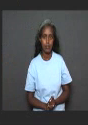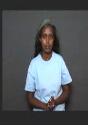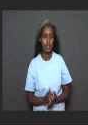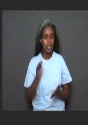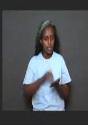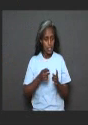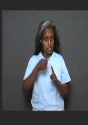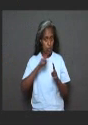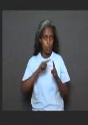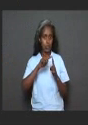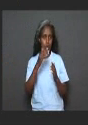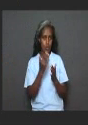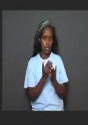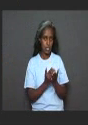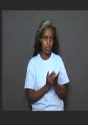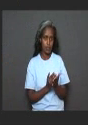Let's get back to our lesson.